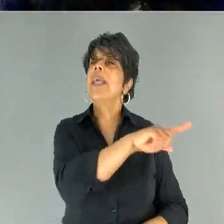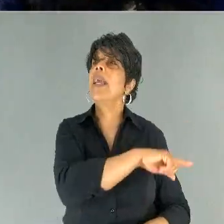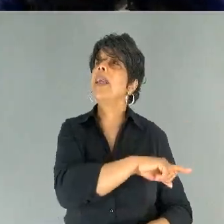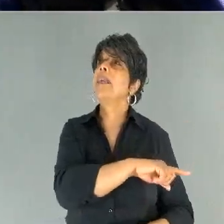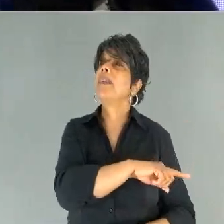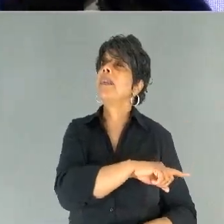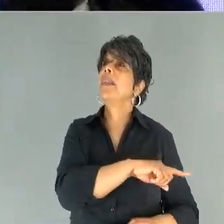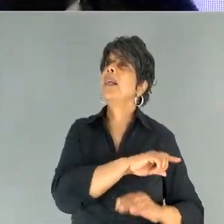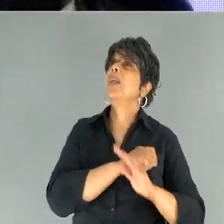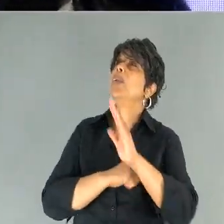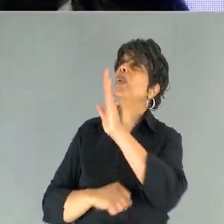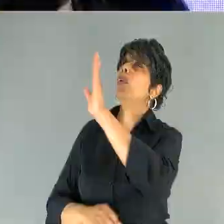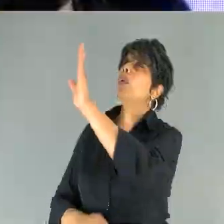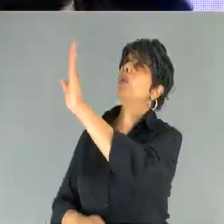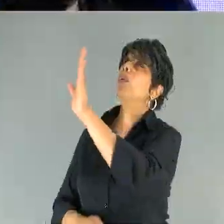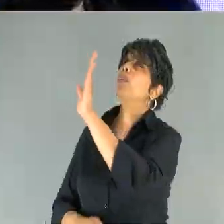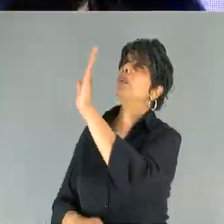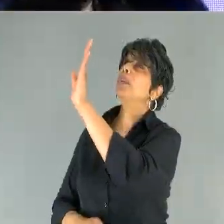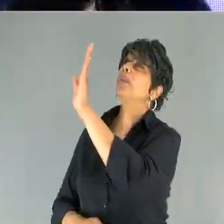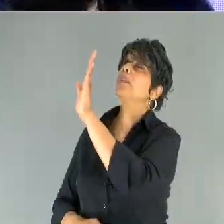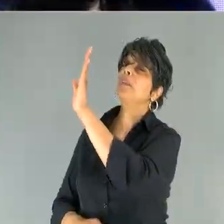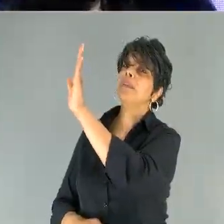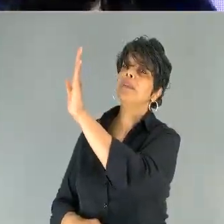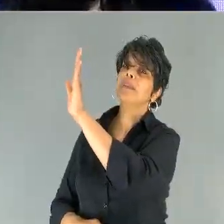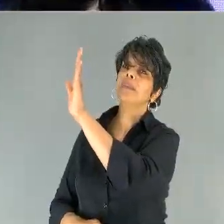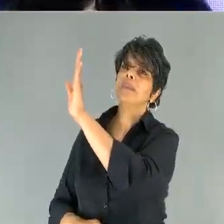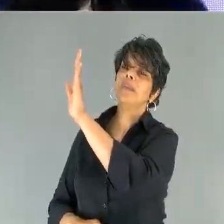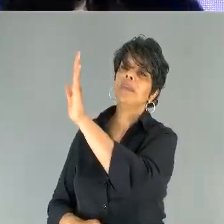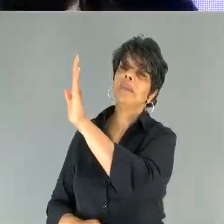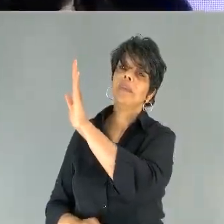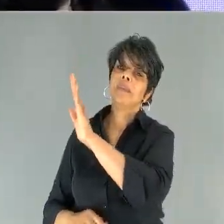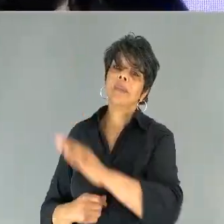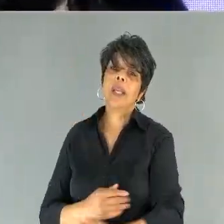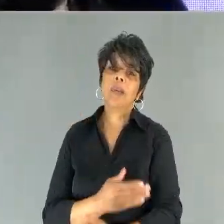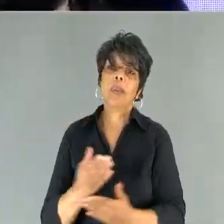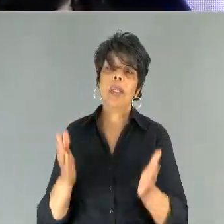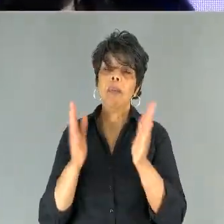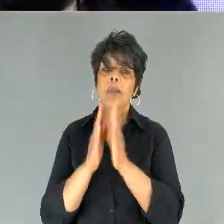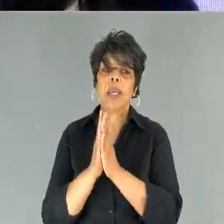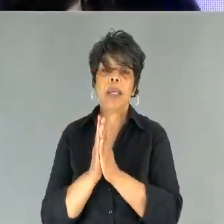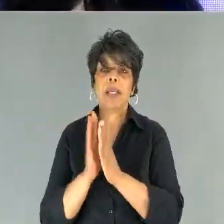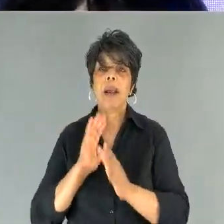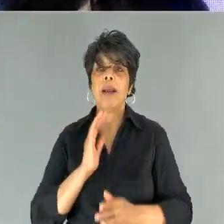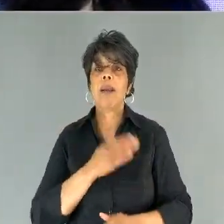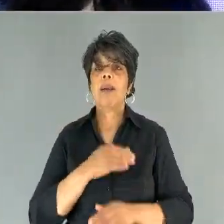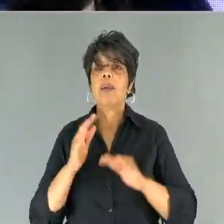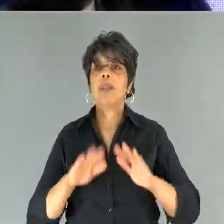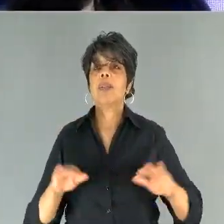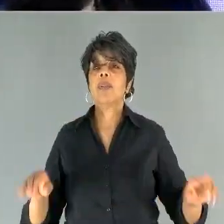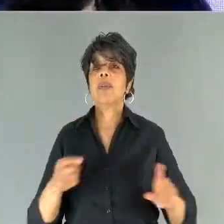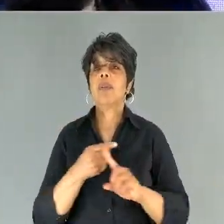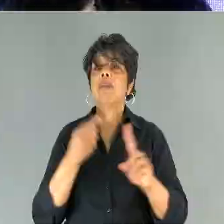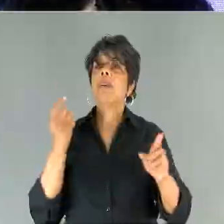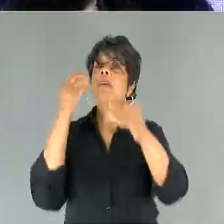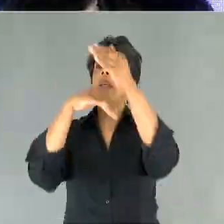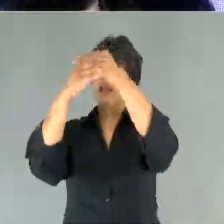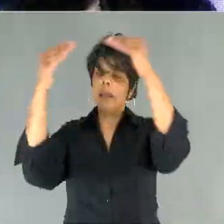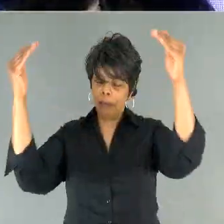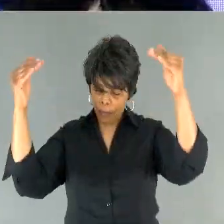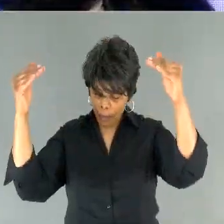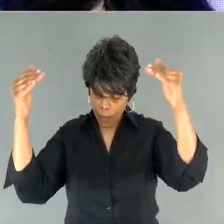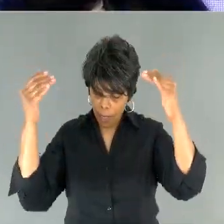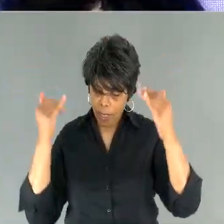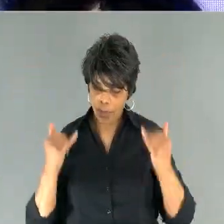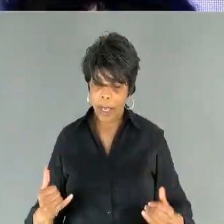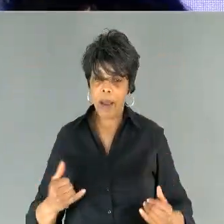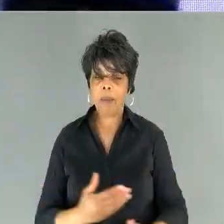And so, we've prayed them from heaven to earth, but now we win them from earth to